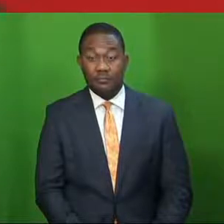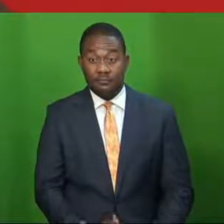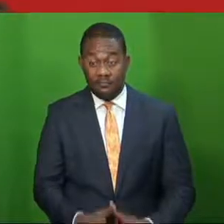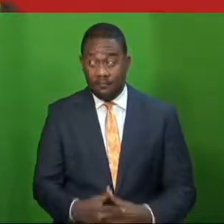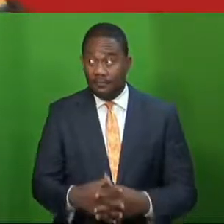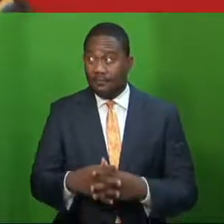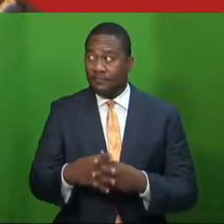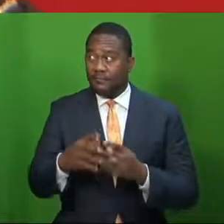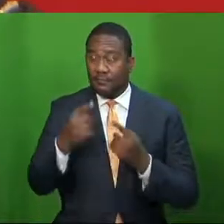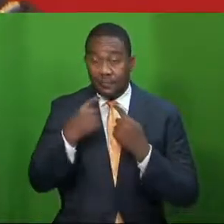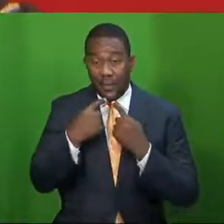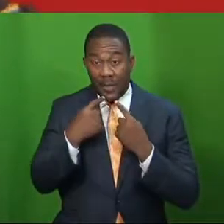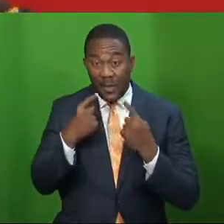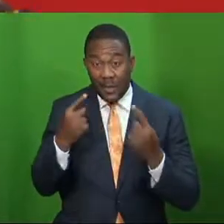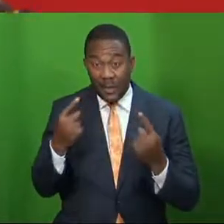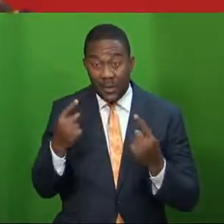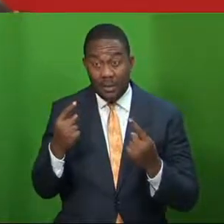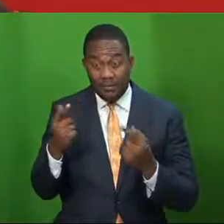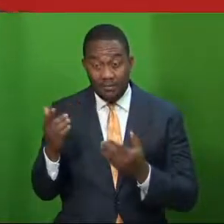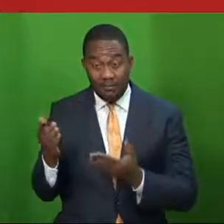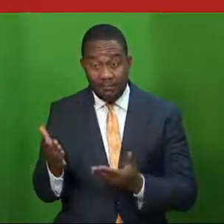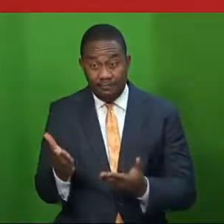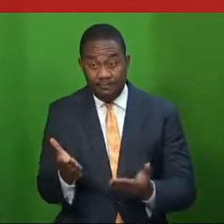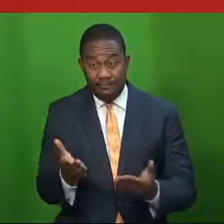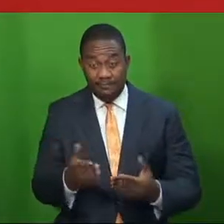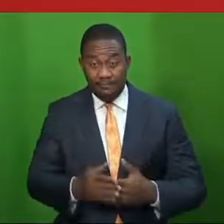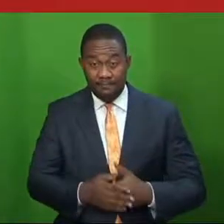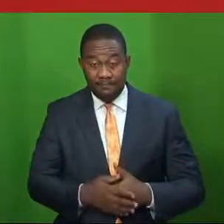The chairman of the business committee.